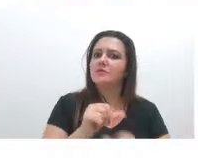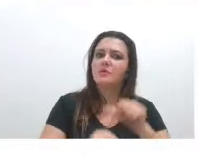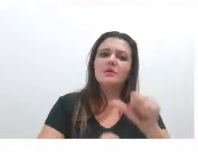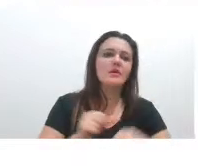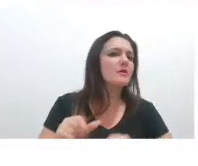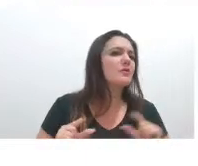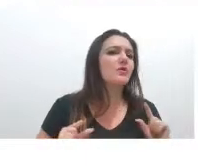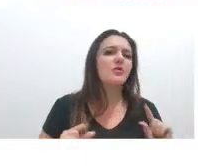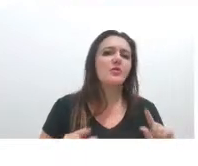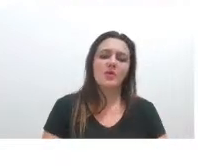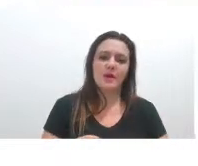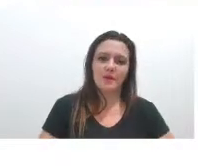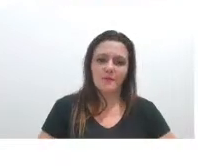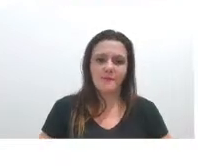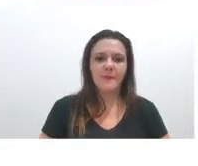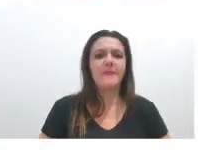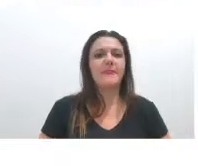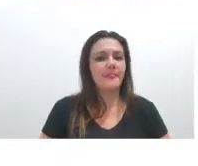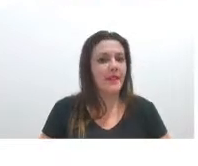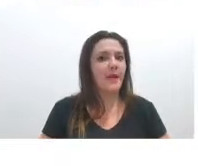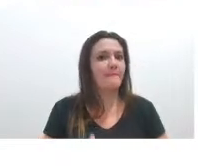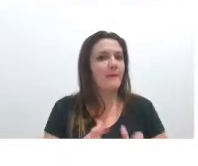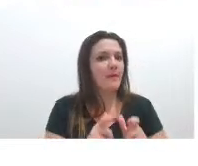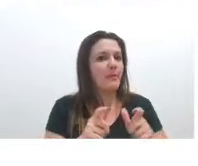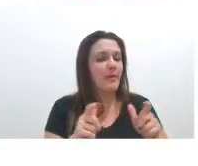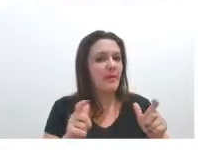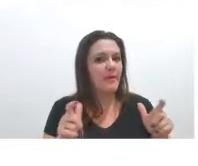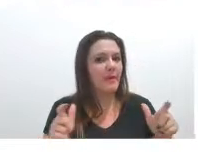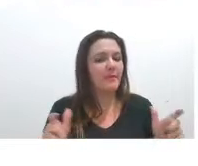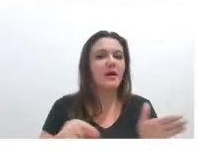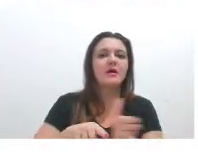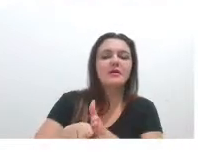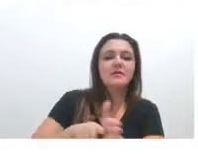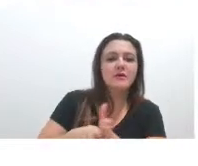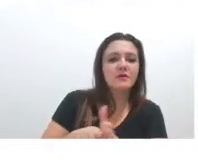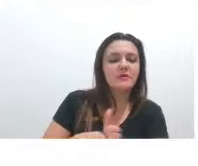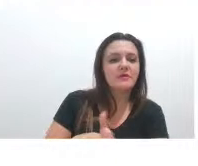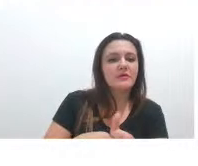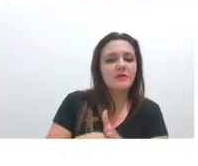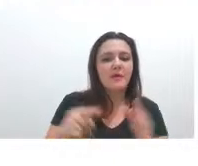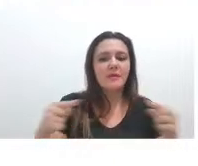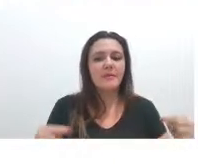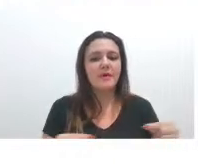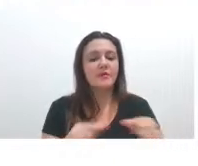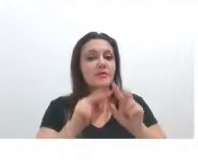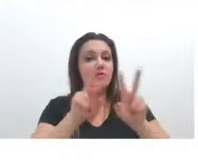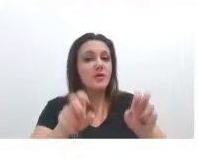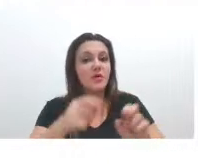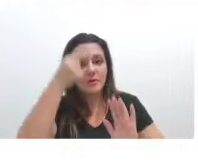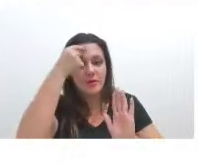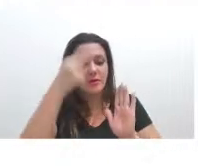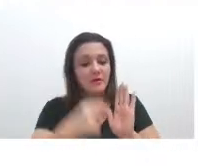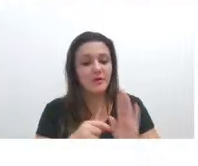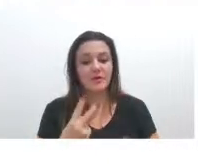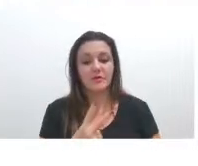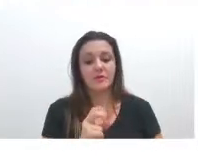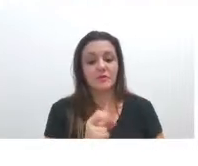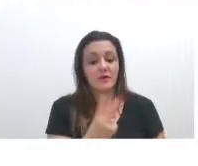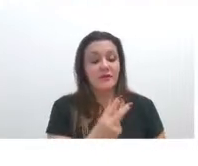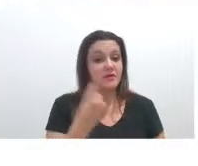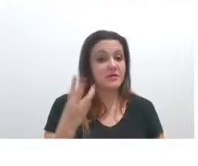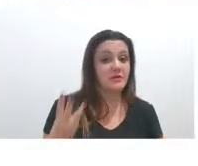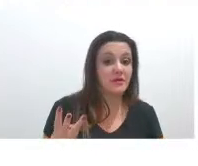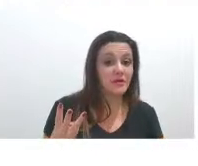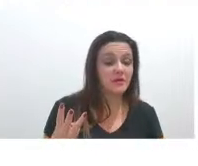in the amount of research that is now being conducted in AI. In 2023 alone, almost as many